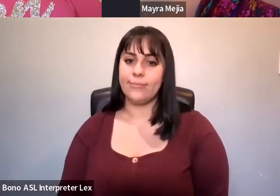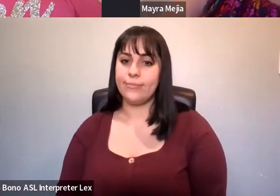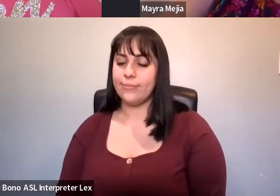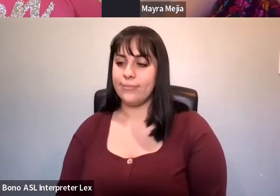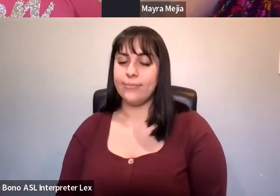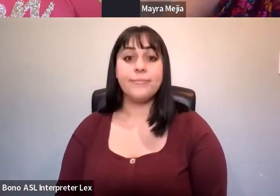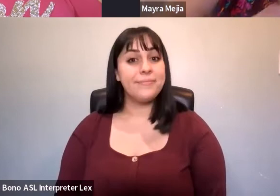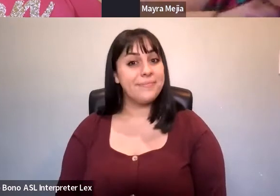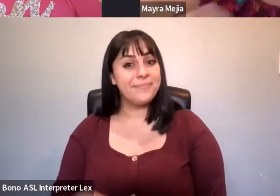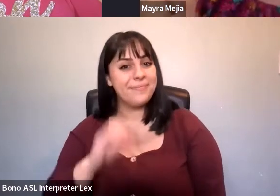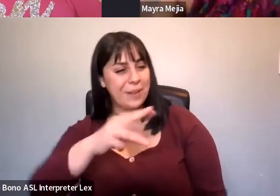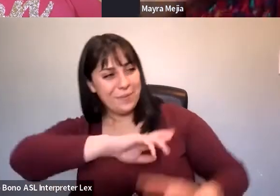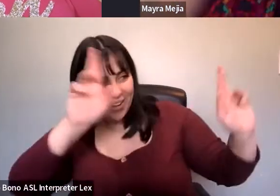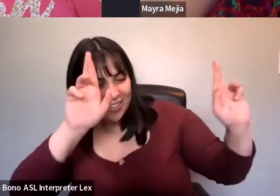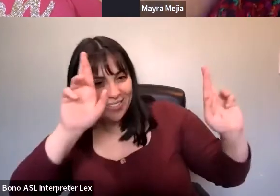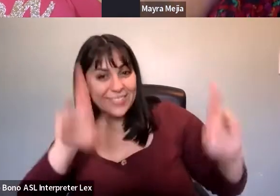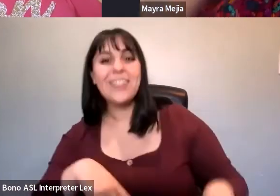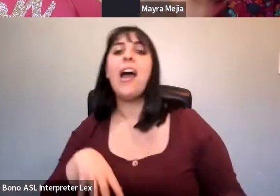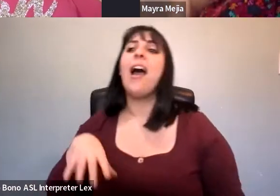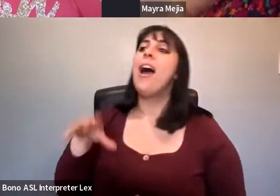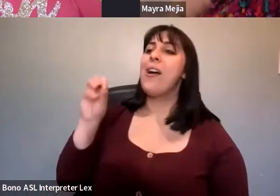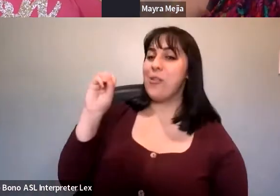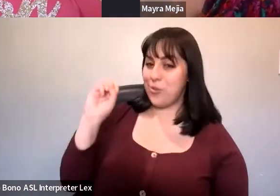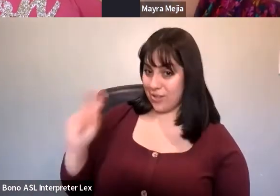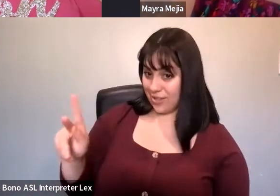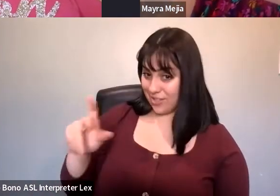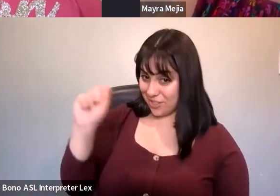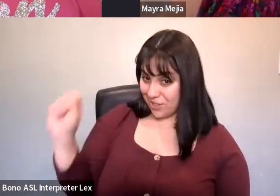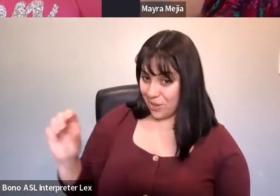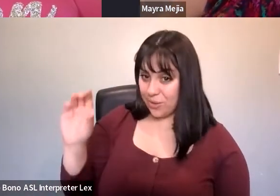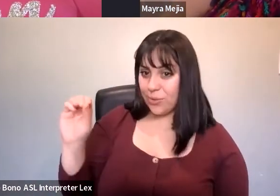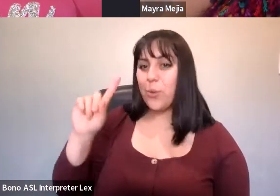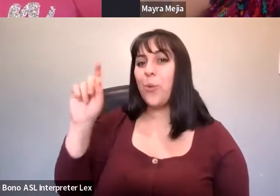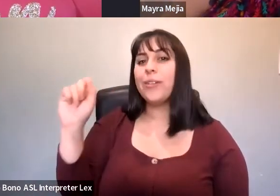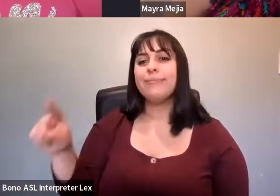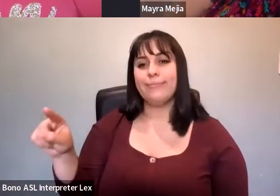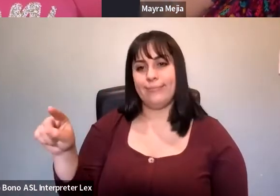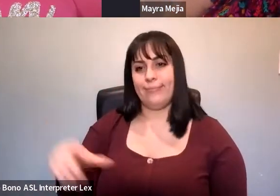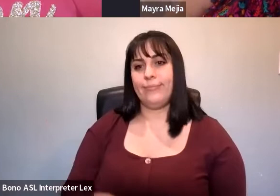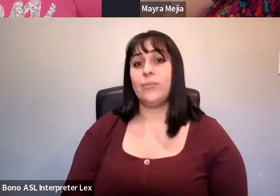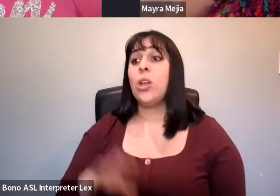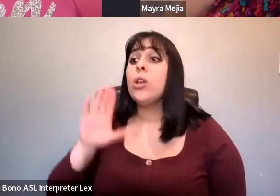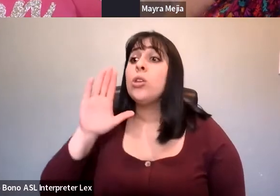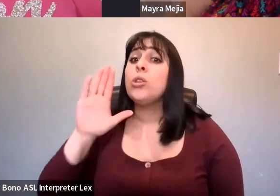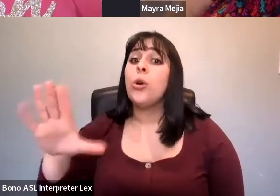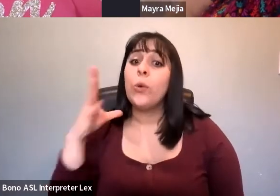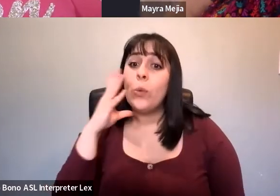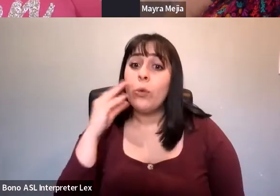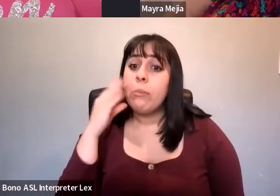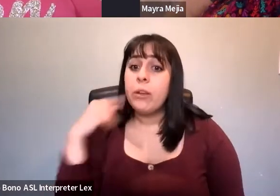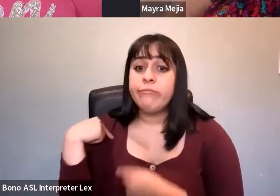All right, I'm ready. Okay. So, question. What has your experience been